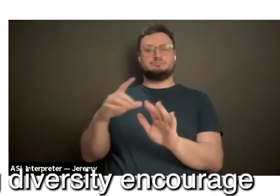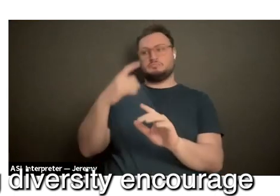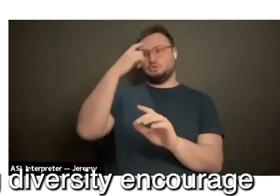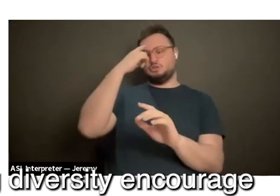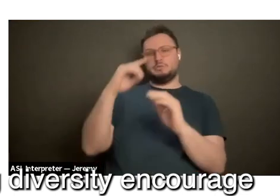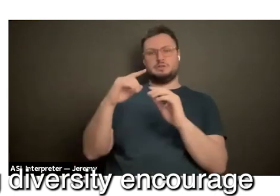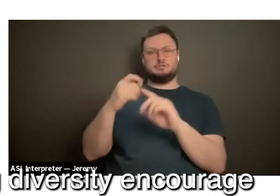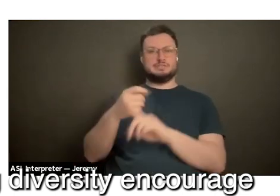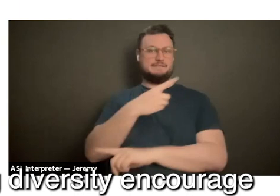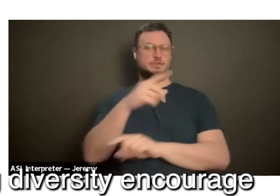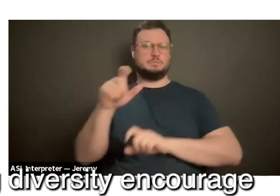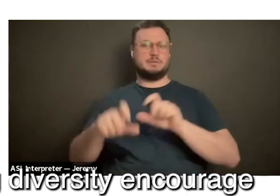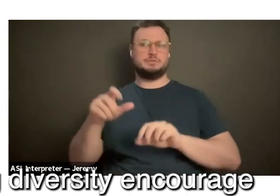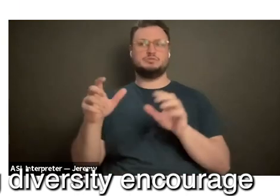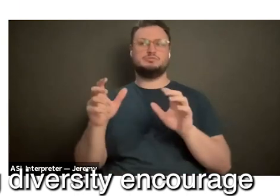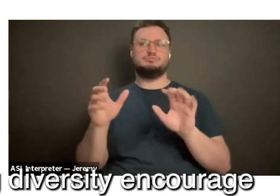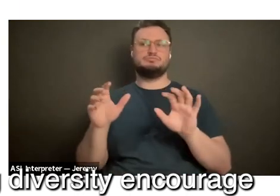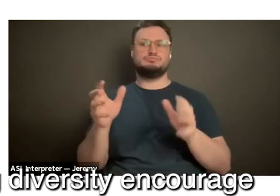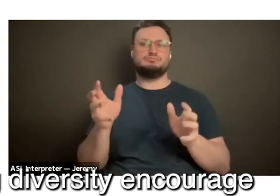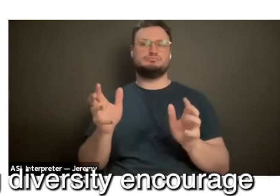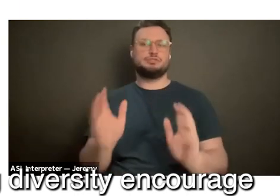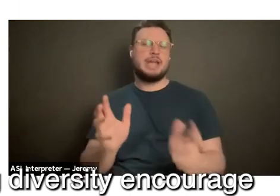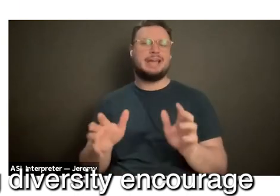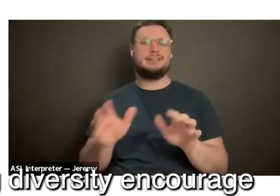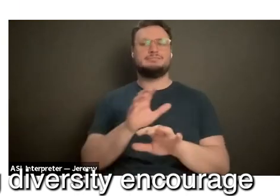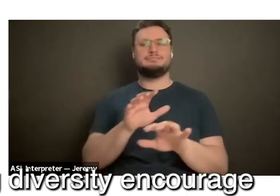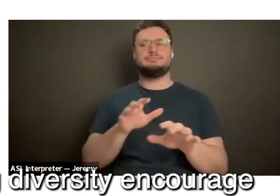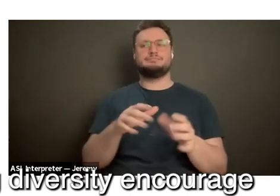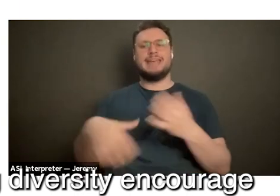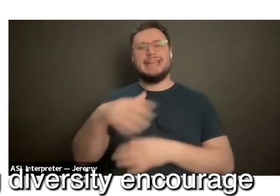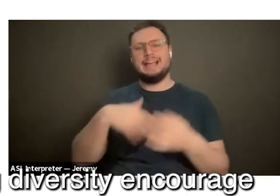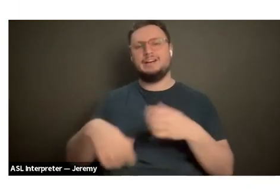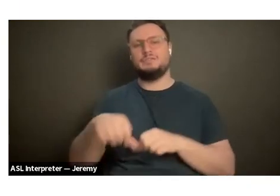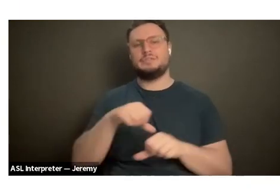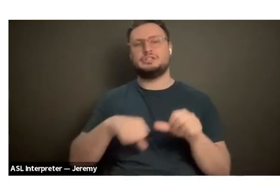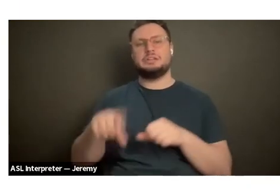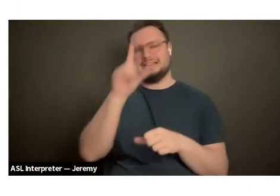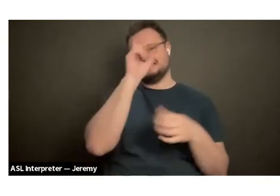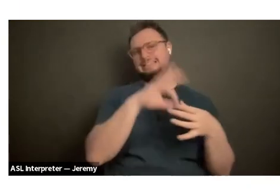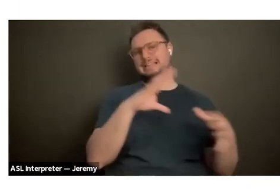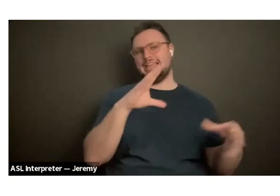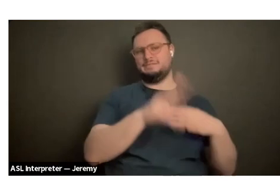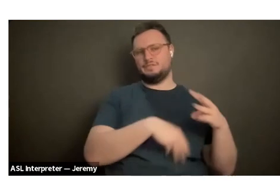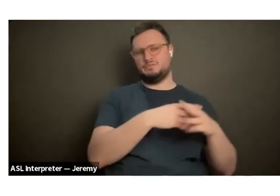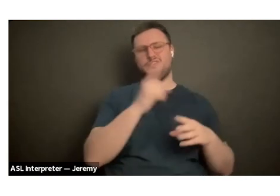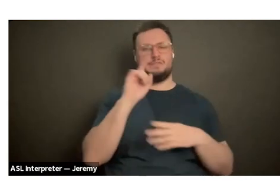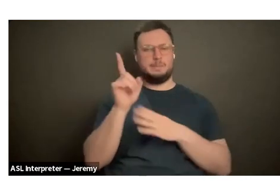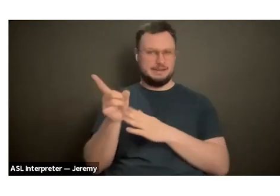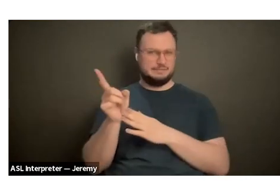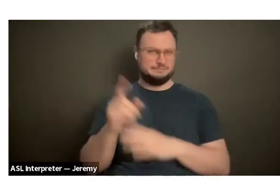together, disengage. And I think that's what I would suggest, just find your community, find your tribe, connect with the Soul